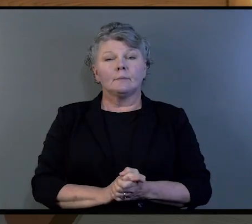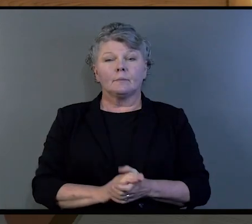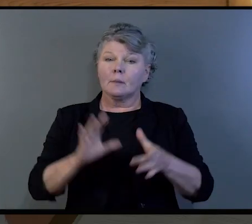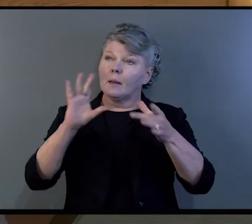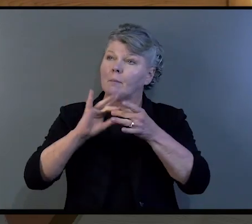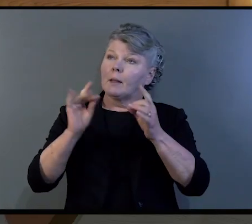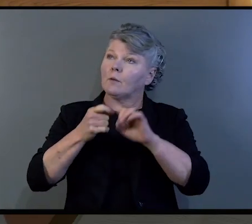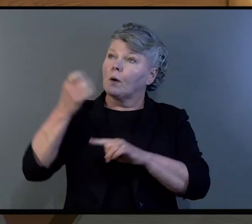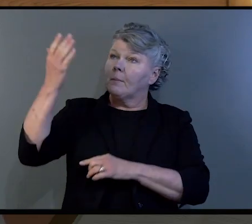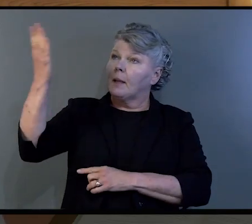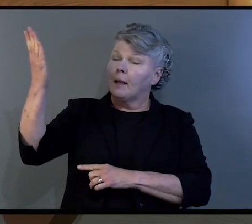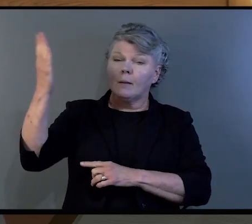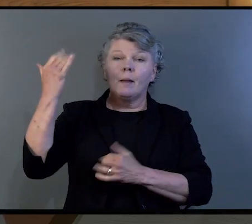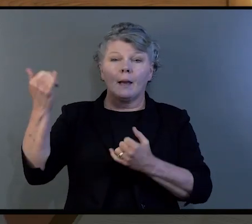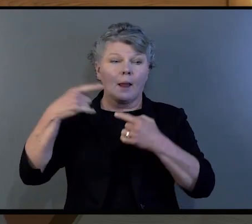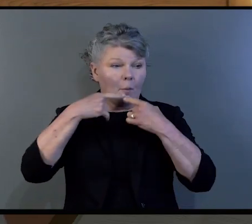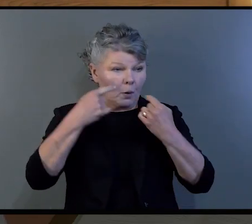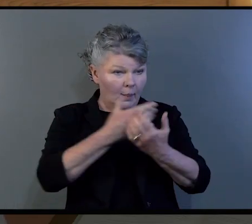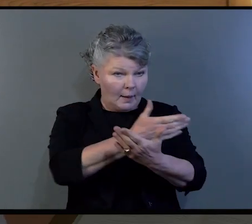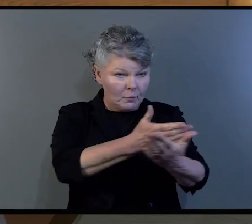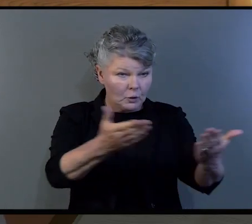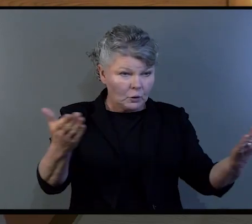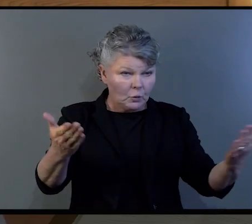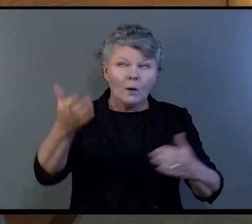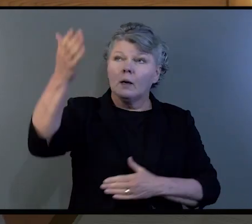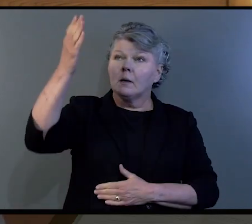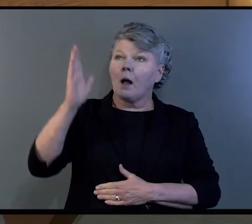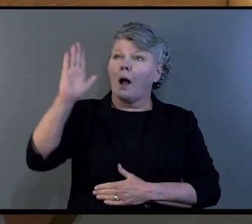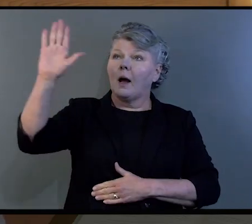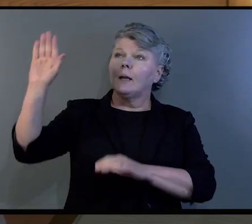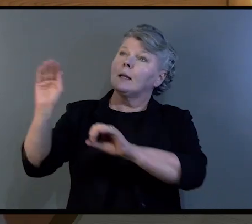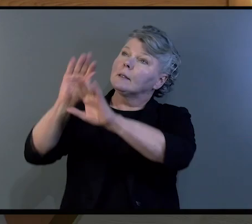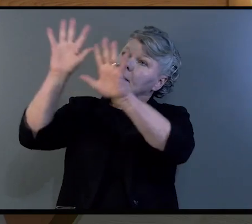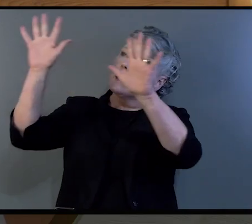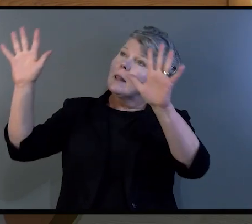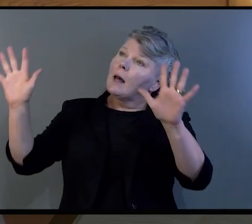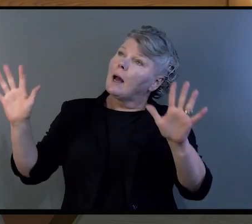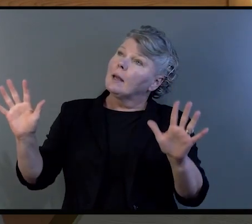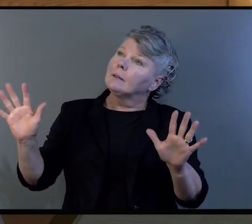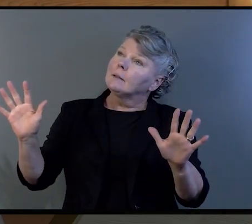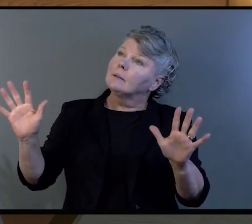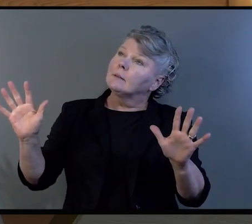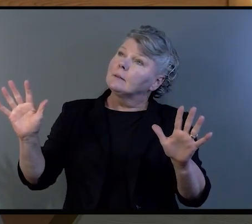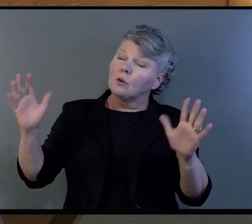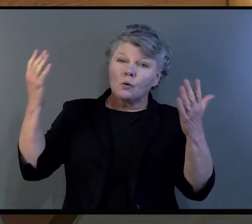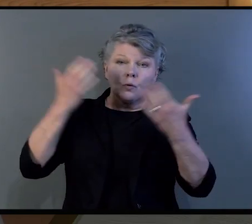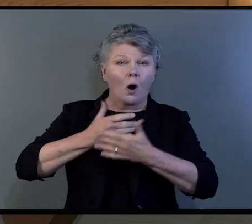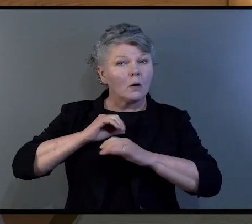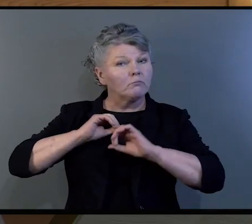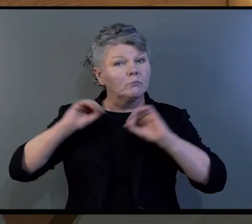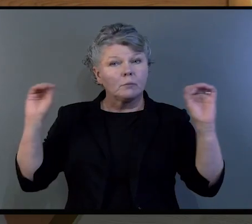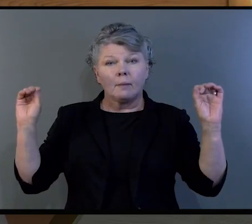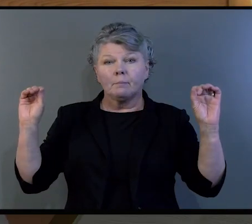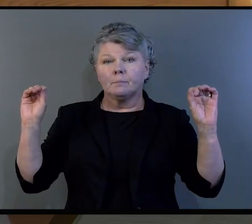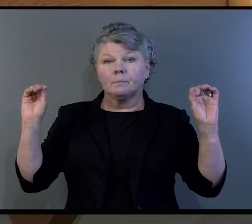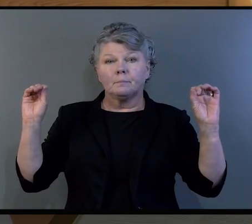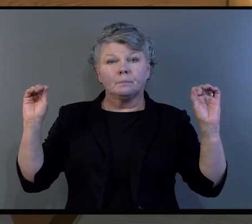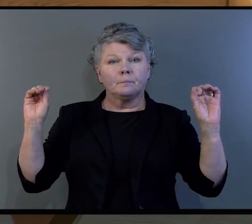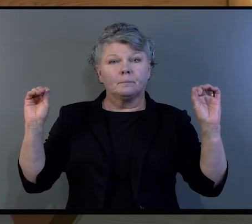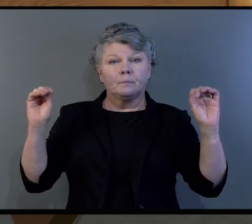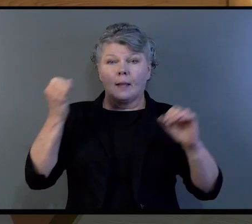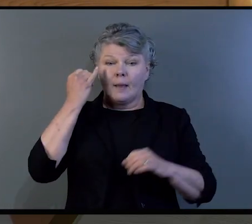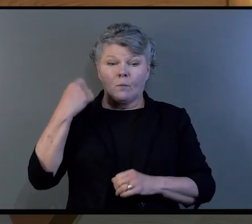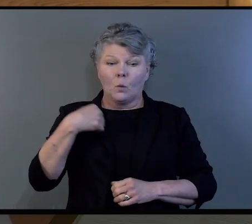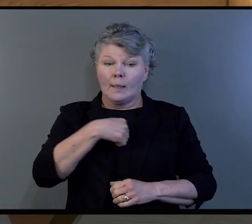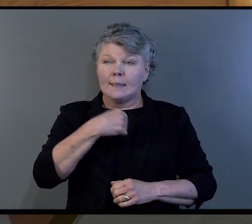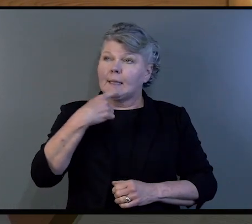have heard from him, and proclaim to you, that God is light, and in him is no darkness at all. If we